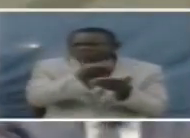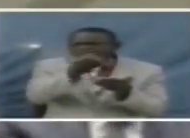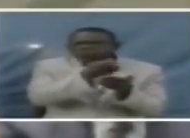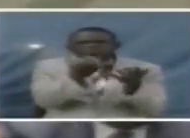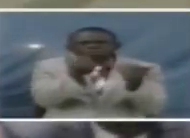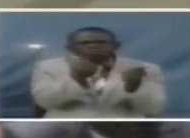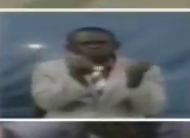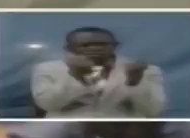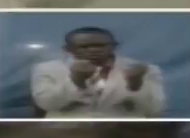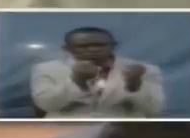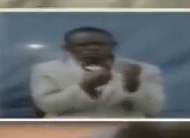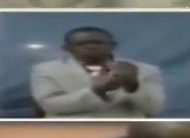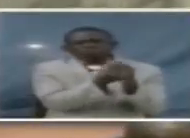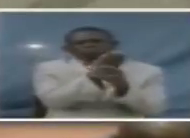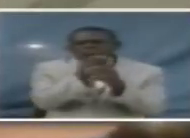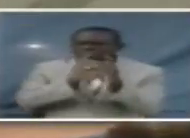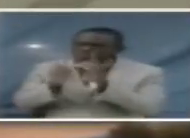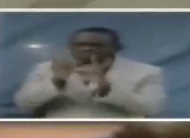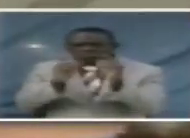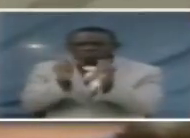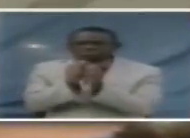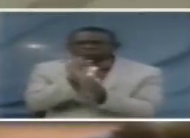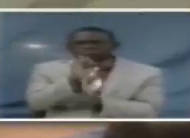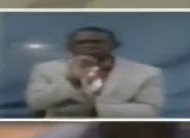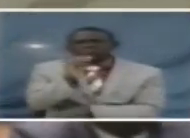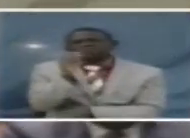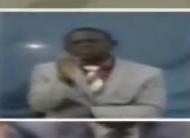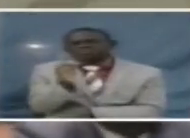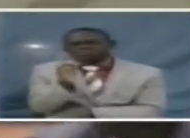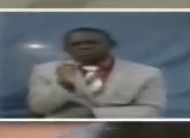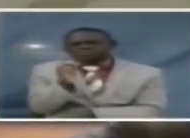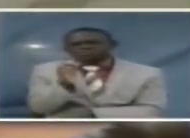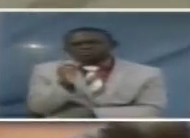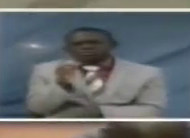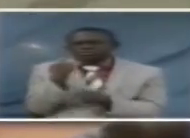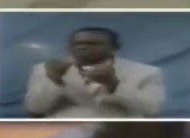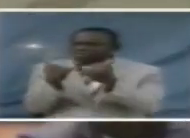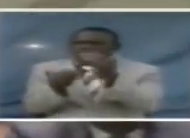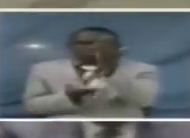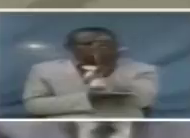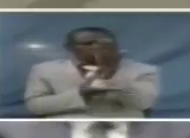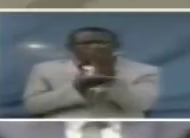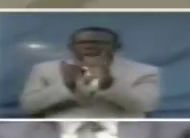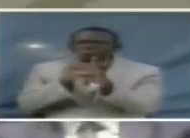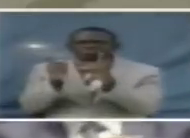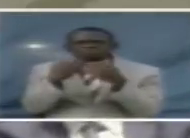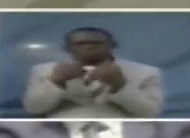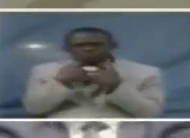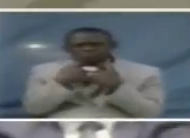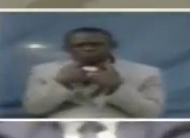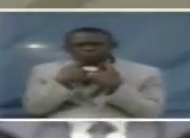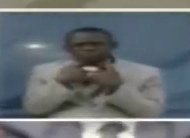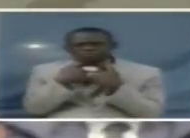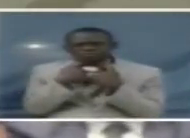ourselves under the Economic Stabilization and Growth Program. A lot of progress has been made thus